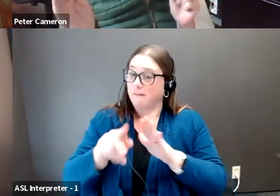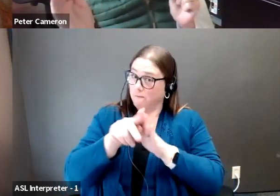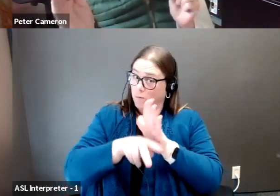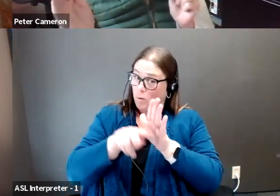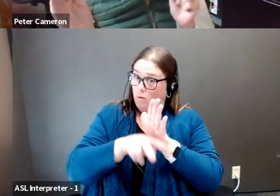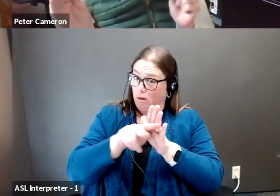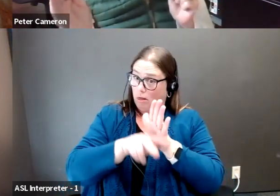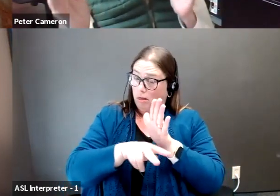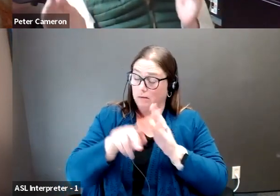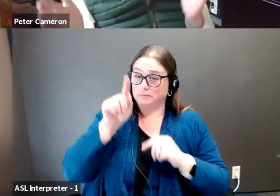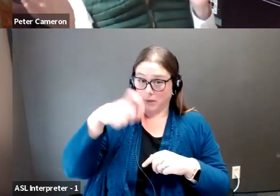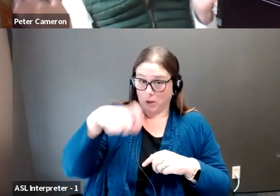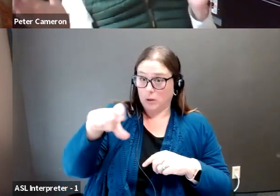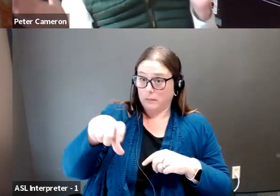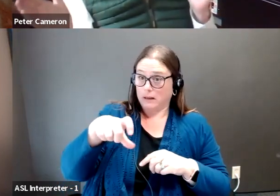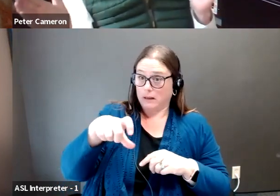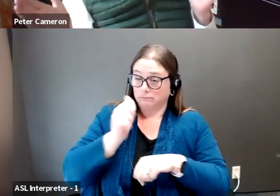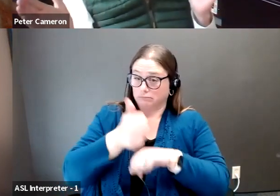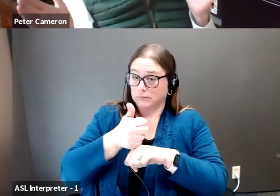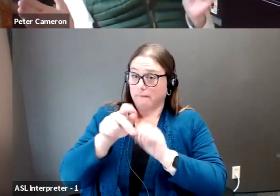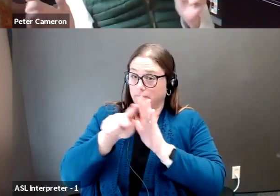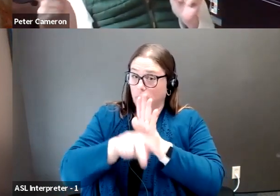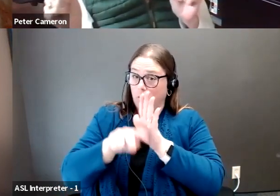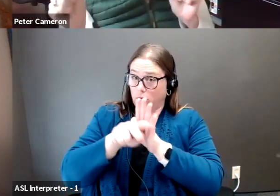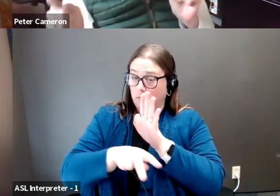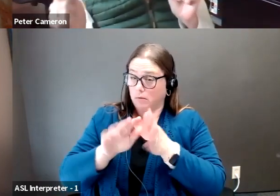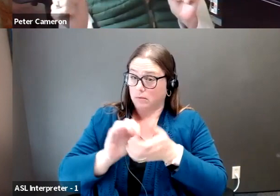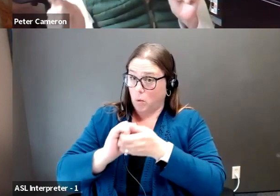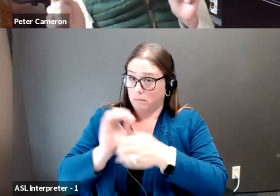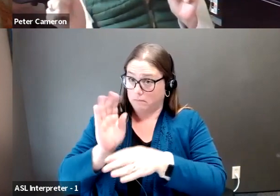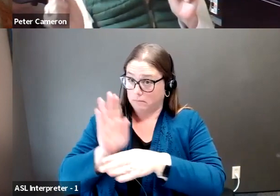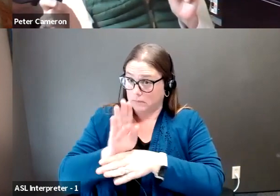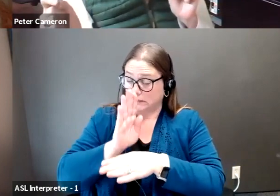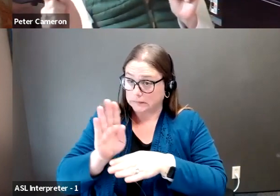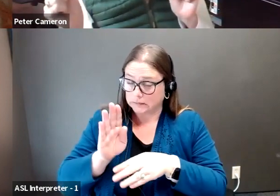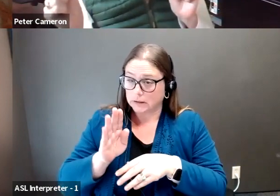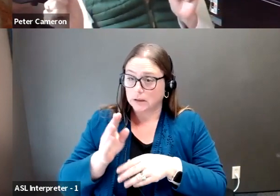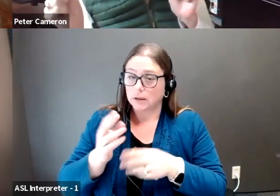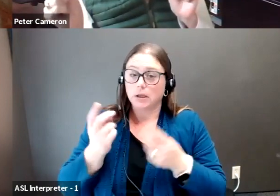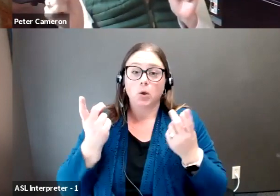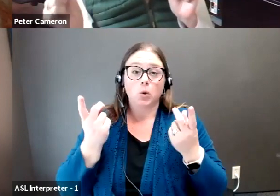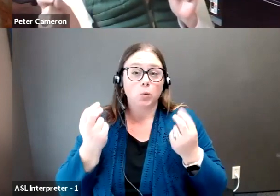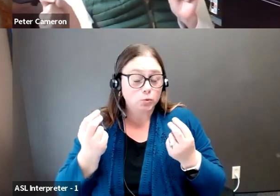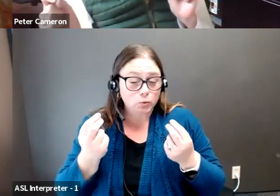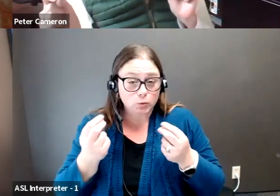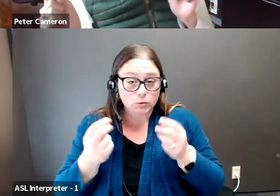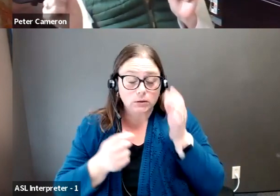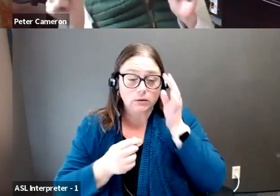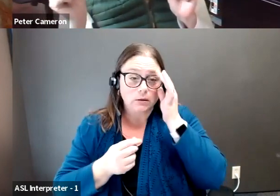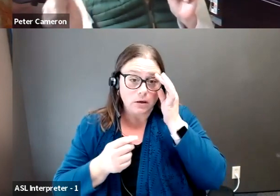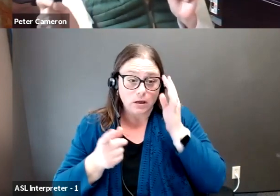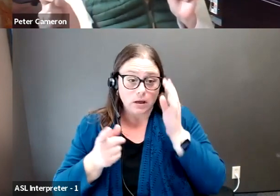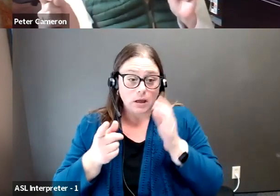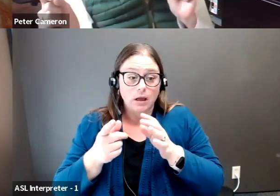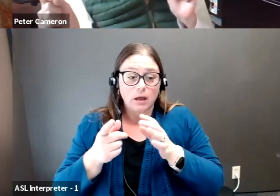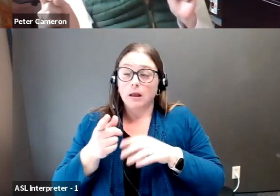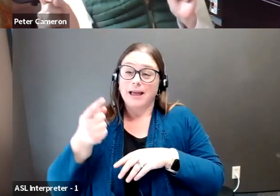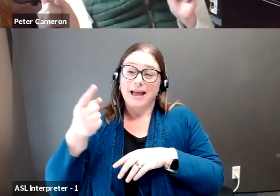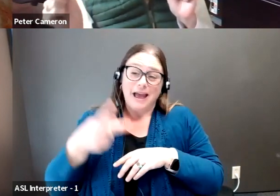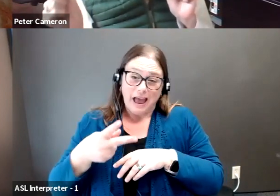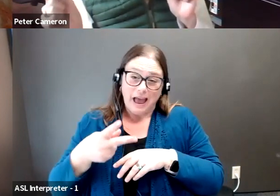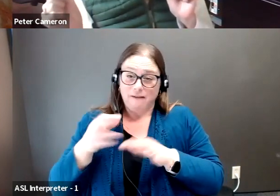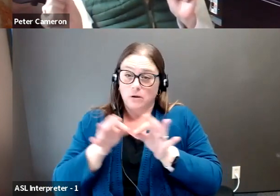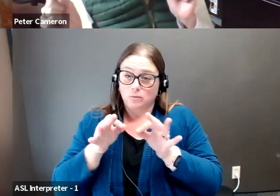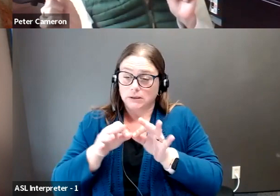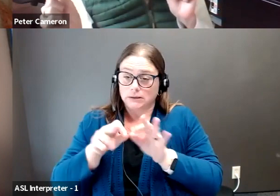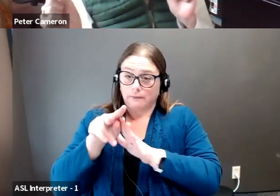funeral co-ops because, again, it's inevitable. They cut the price of funerals in half,